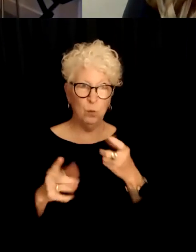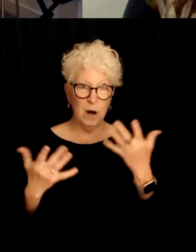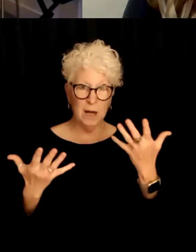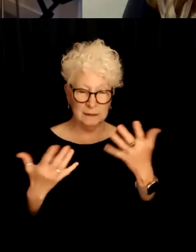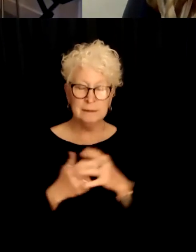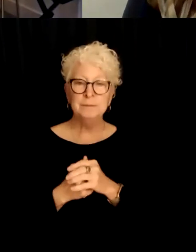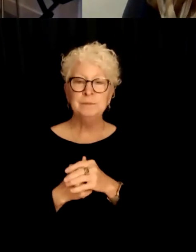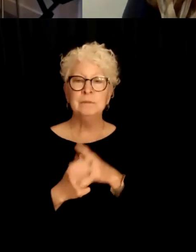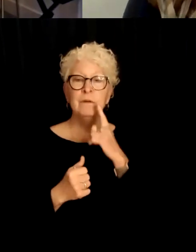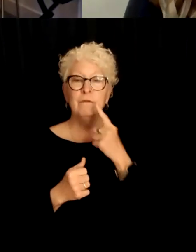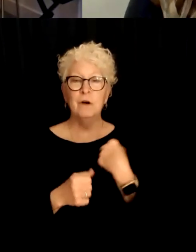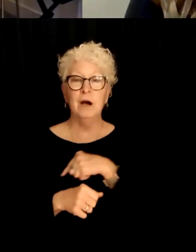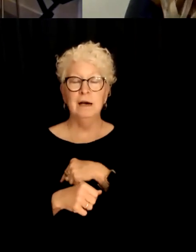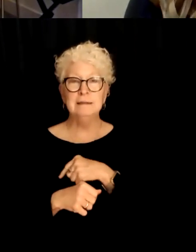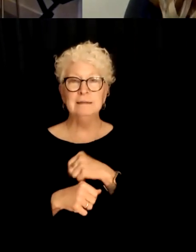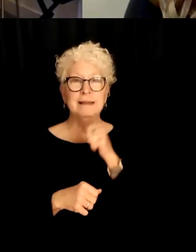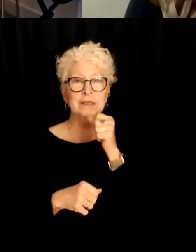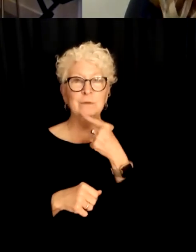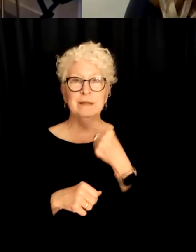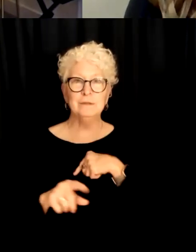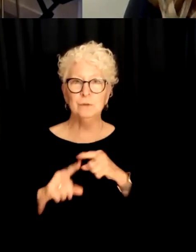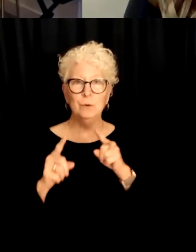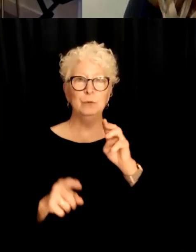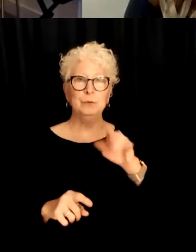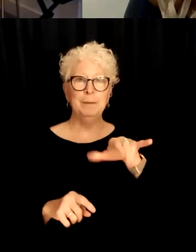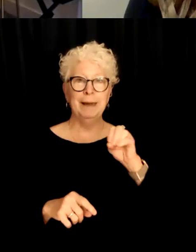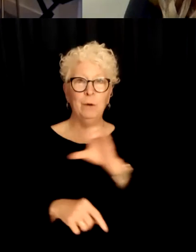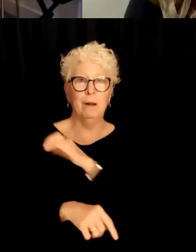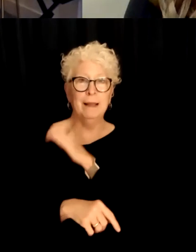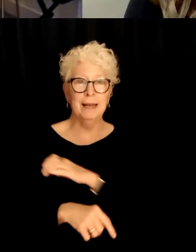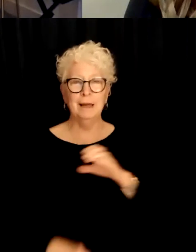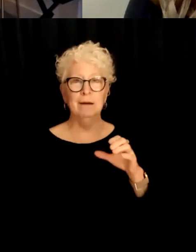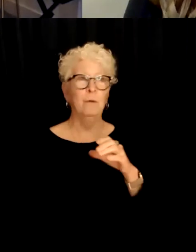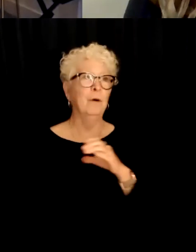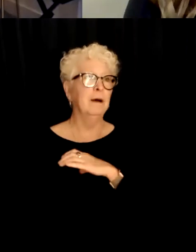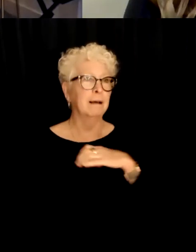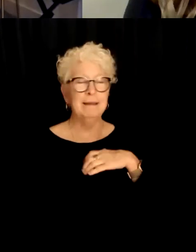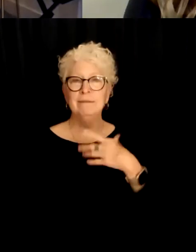us, the answer is not go to Mayo or Cleveland, unfortunately, right now. It's something that doesn't exist.